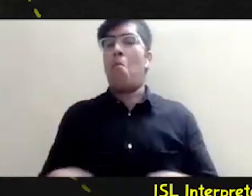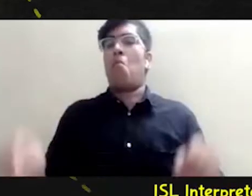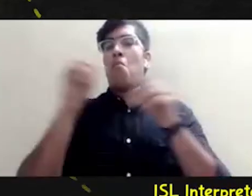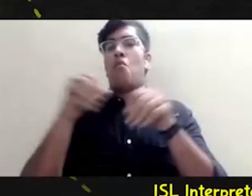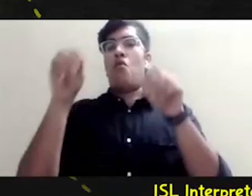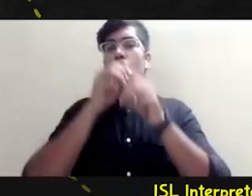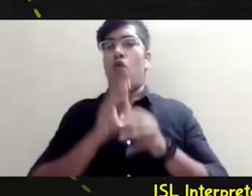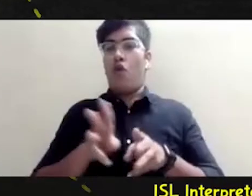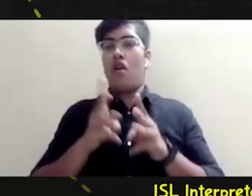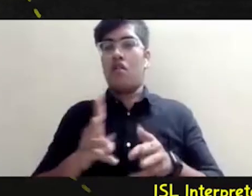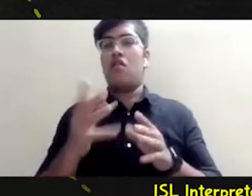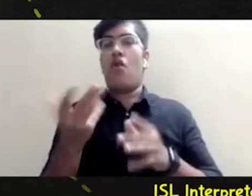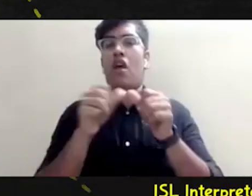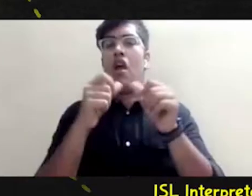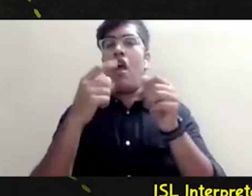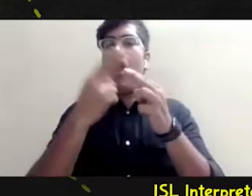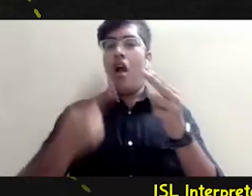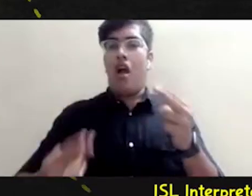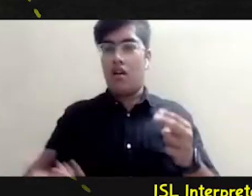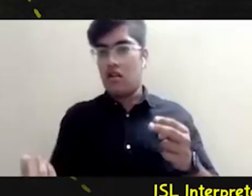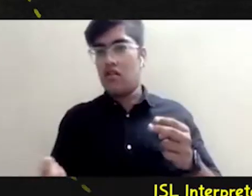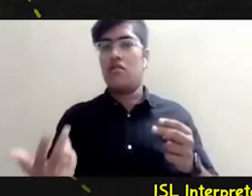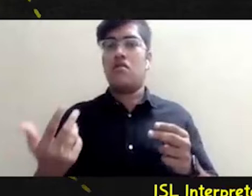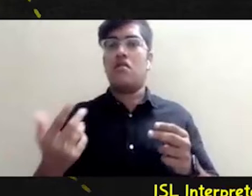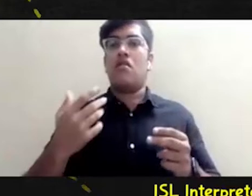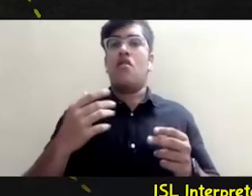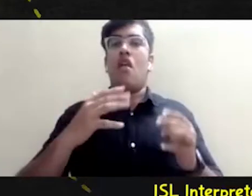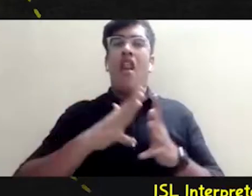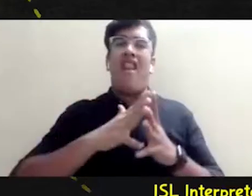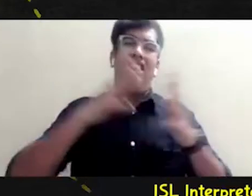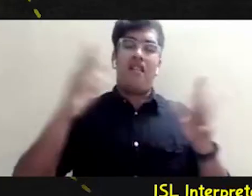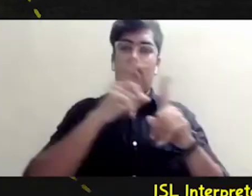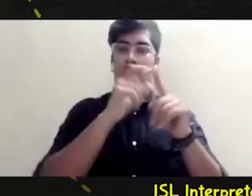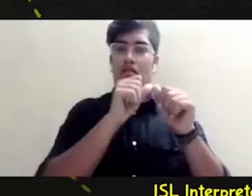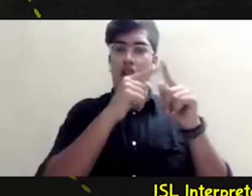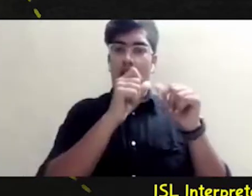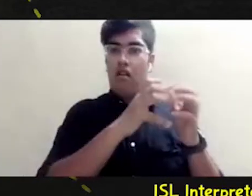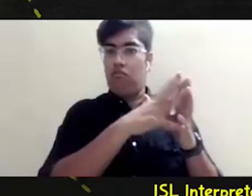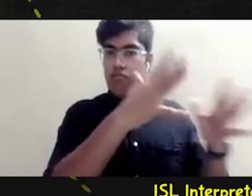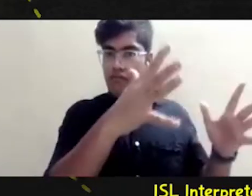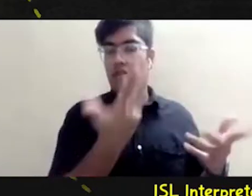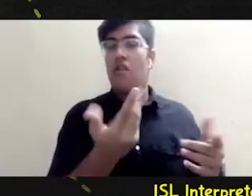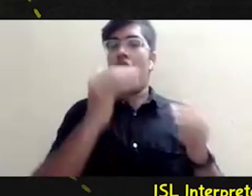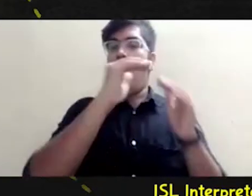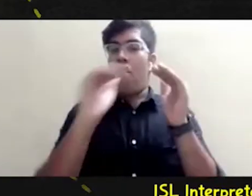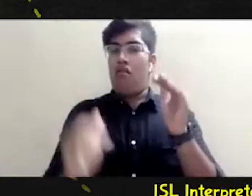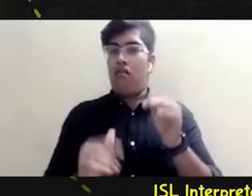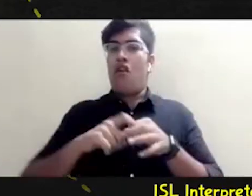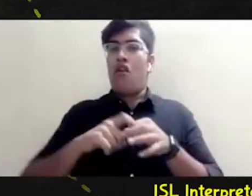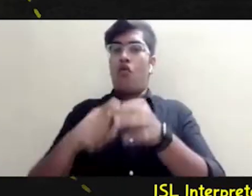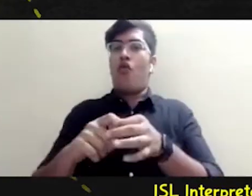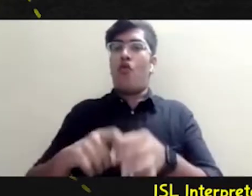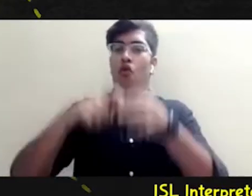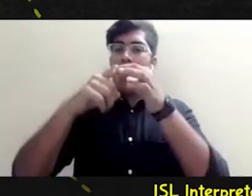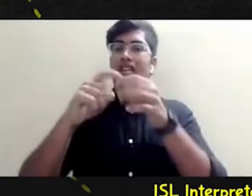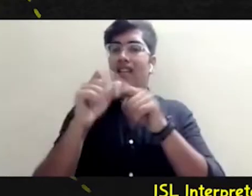arts, especially to bring the divide between large quantitative data and more engaged qualitative